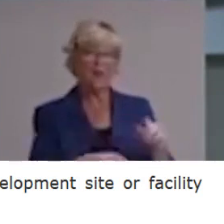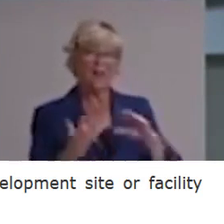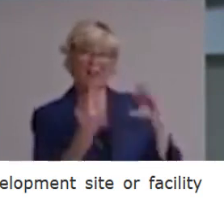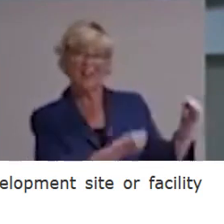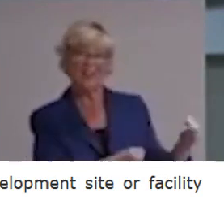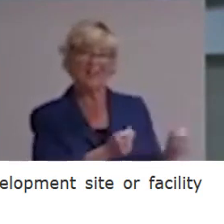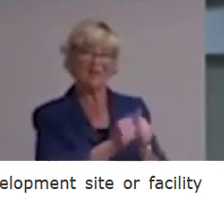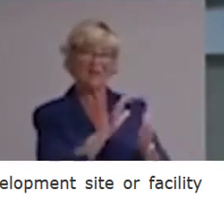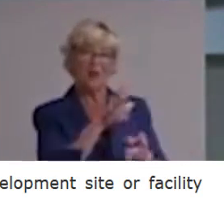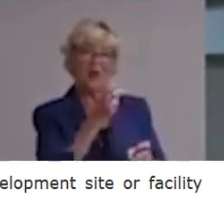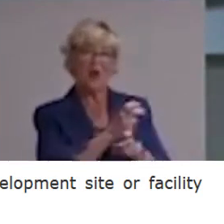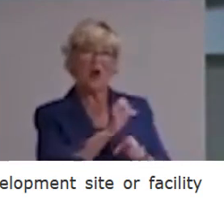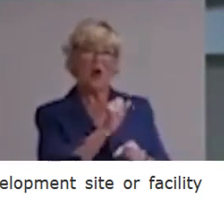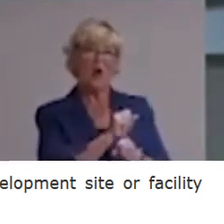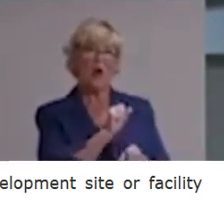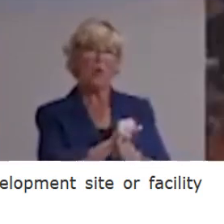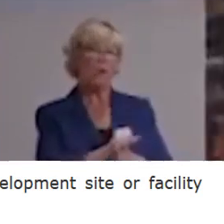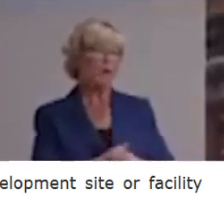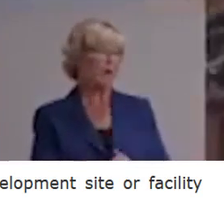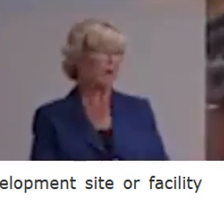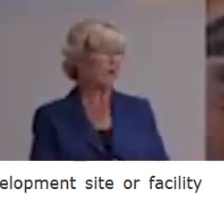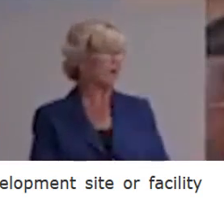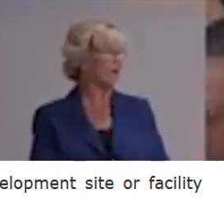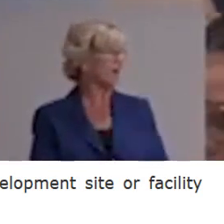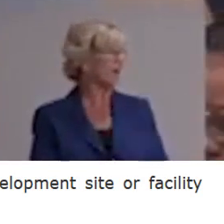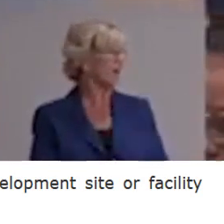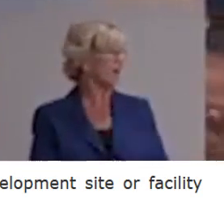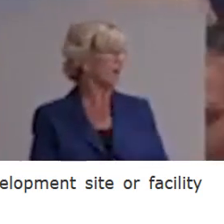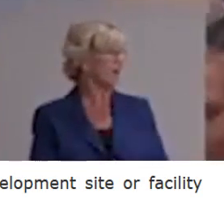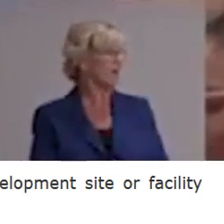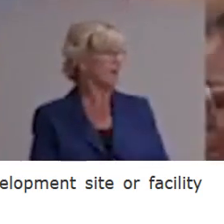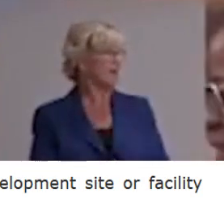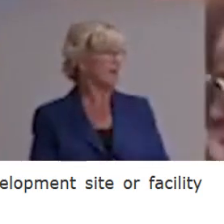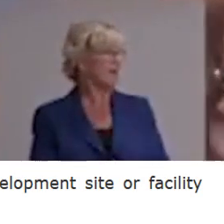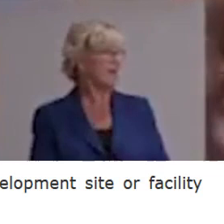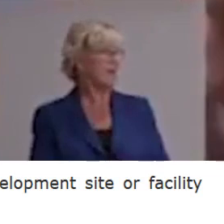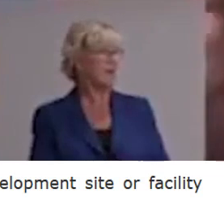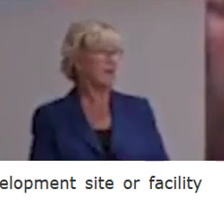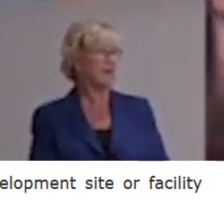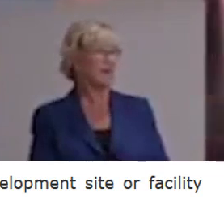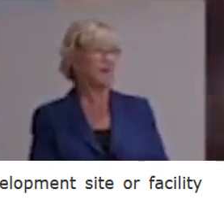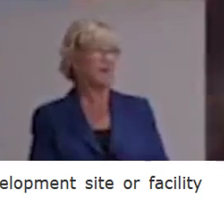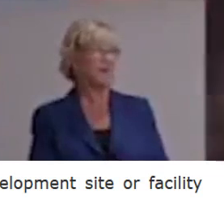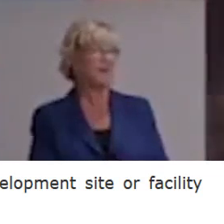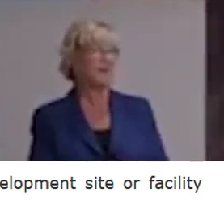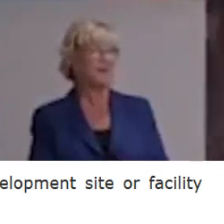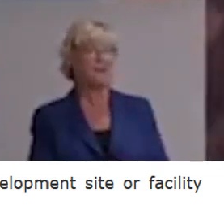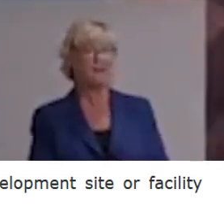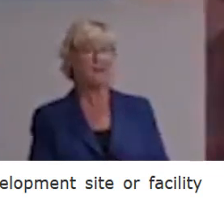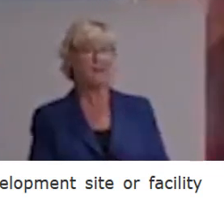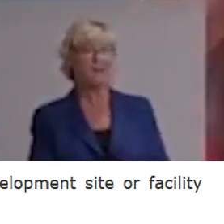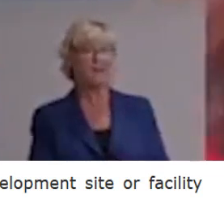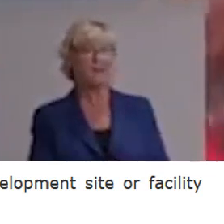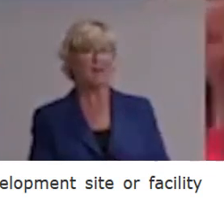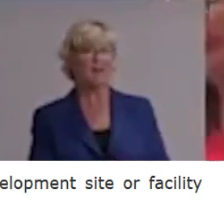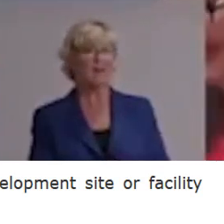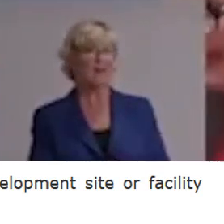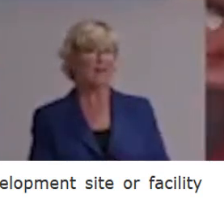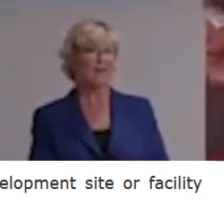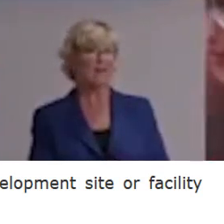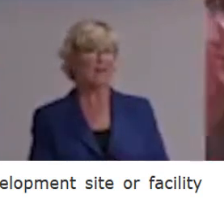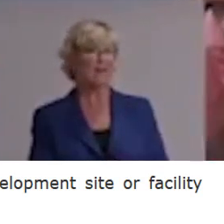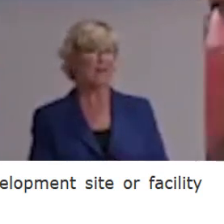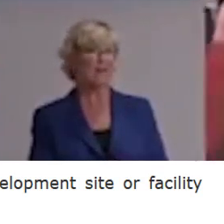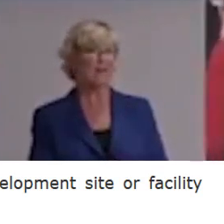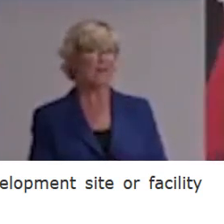worship, financial institutions, police stations, polling places, plus it is automatically banned in all commercial businesses unless the owner